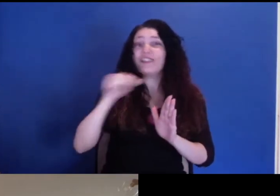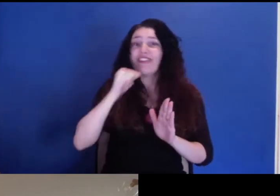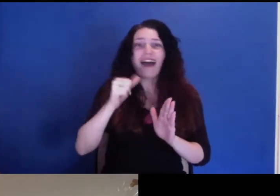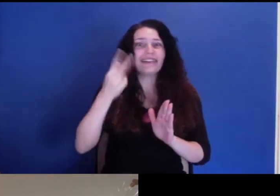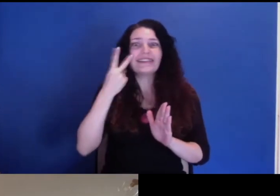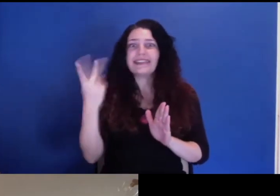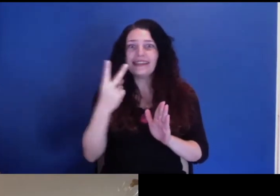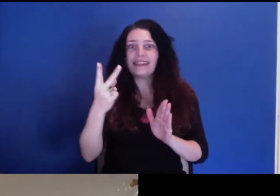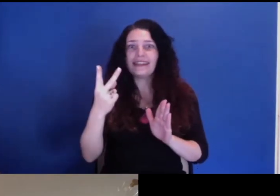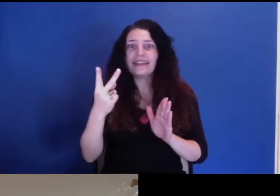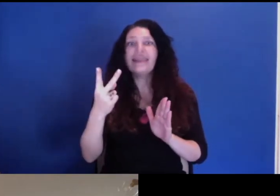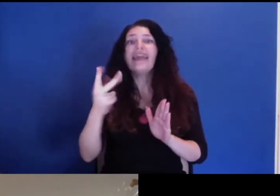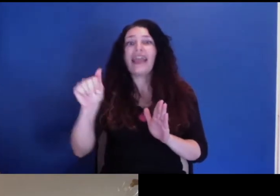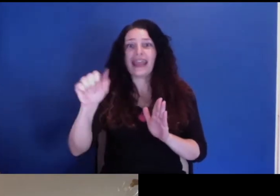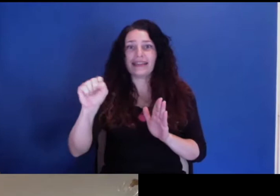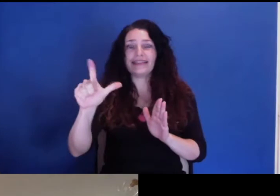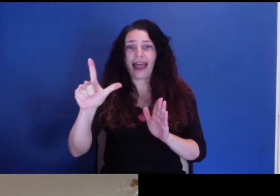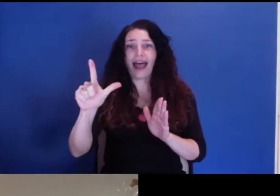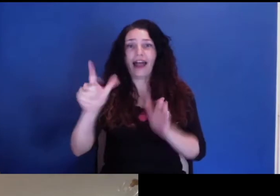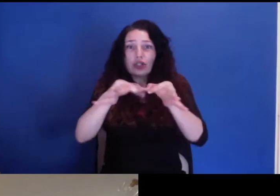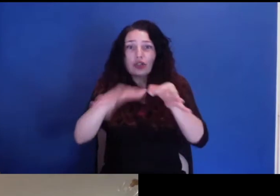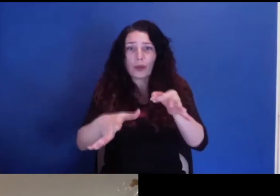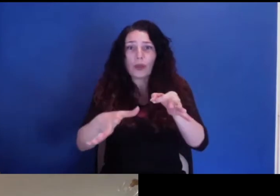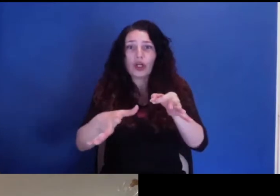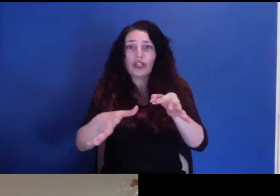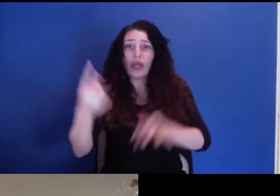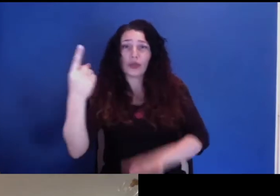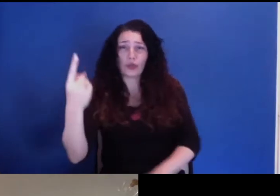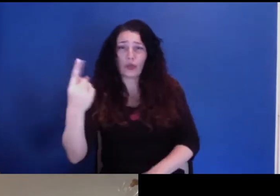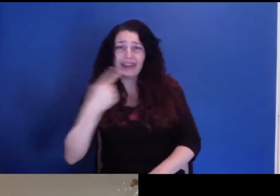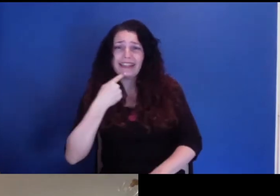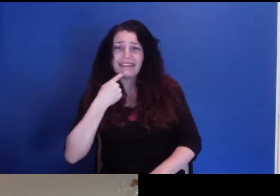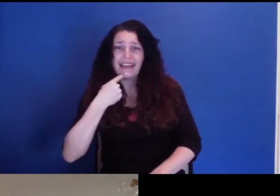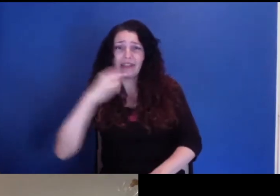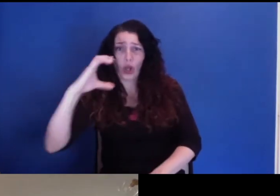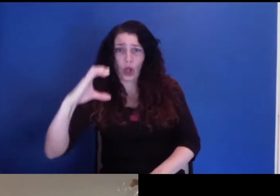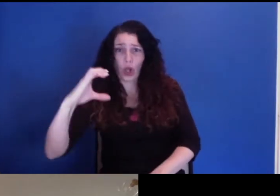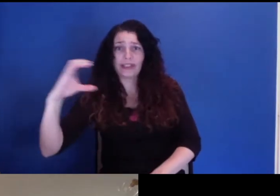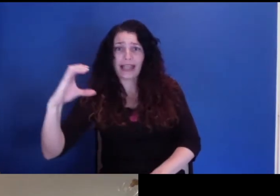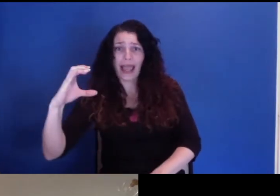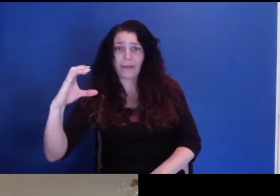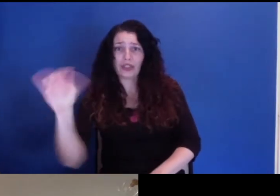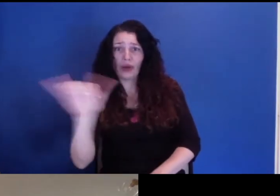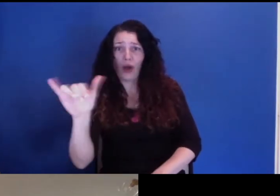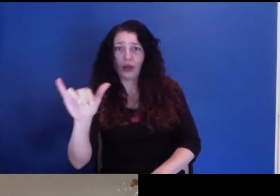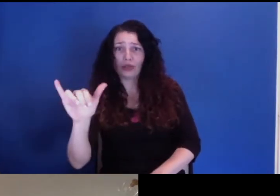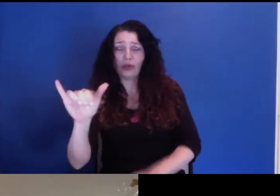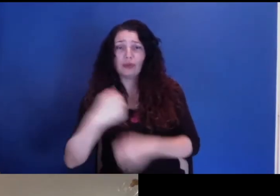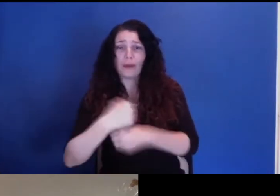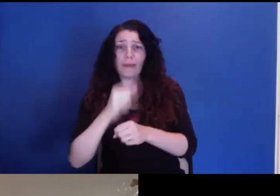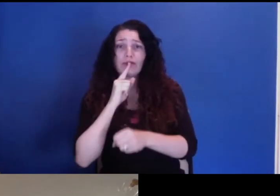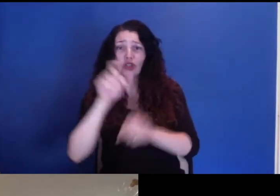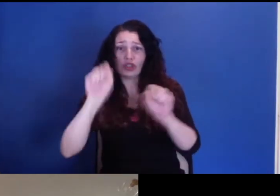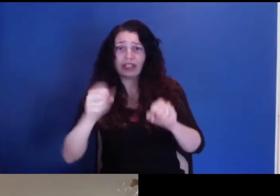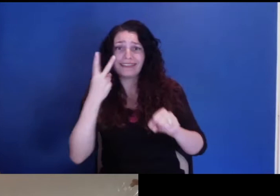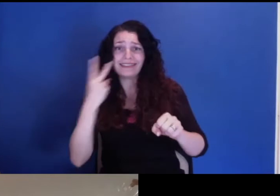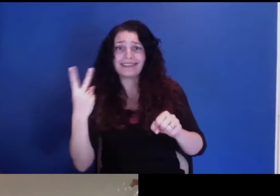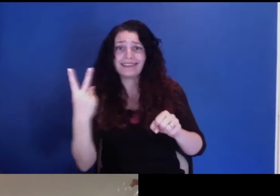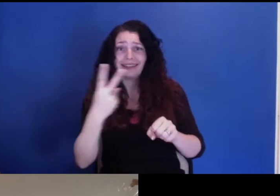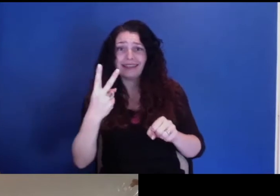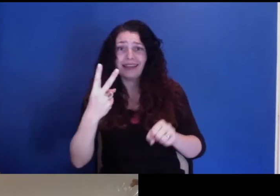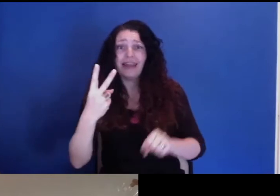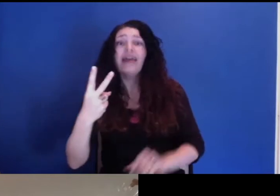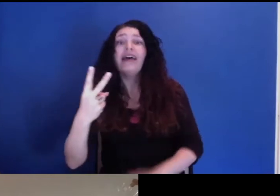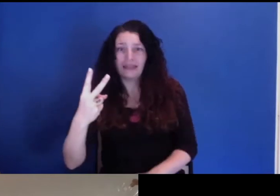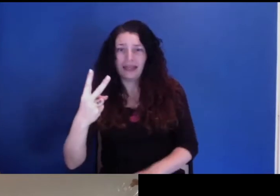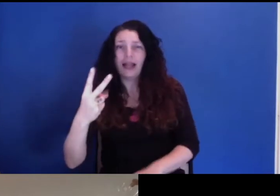interpreter, there is a button that says closed caption. Click on that so that you can make sure that you can see the closed caption. And then we also